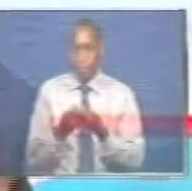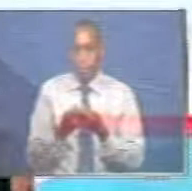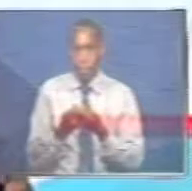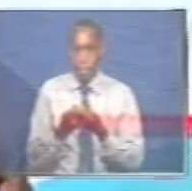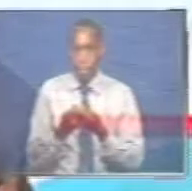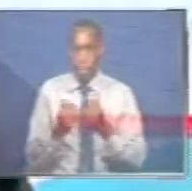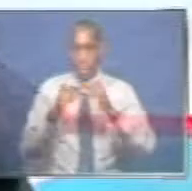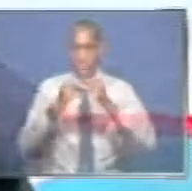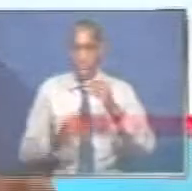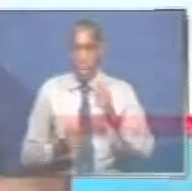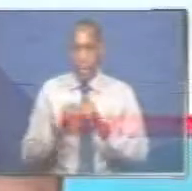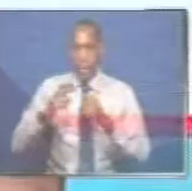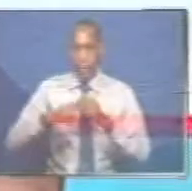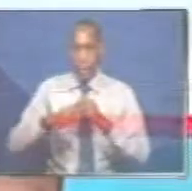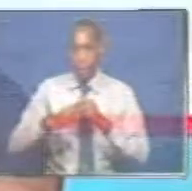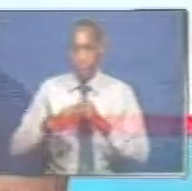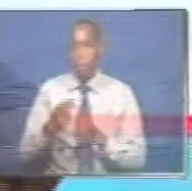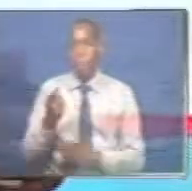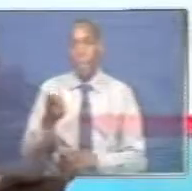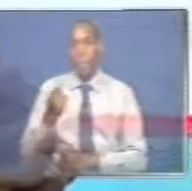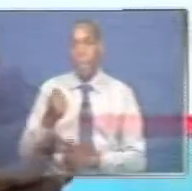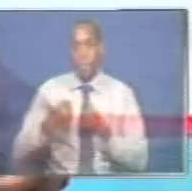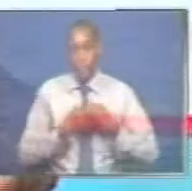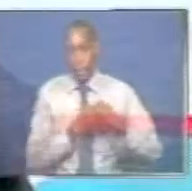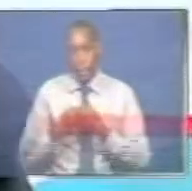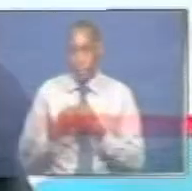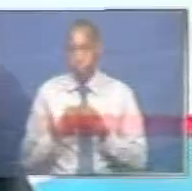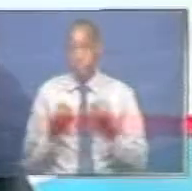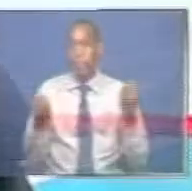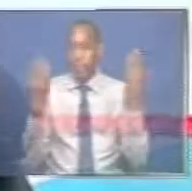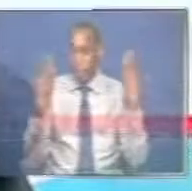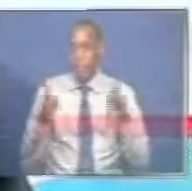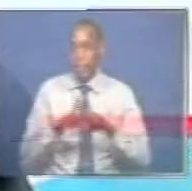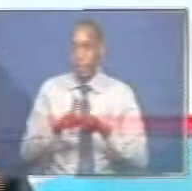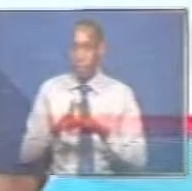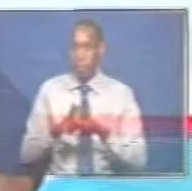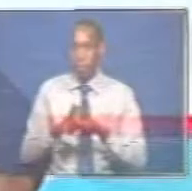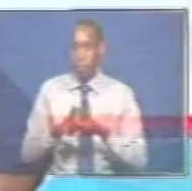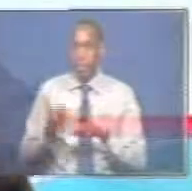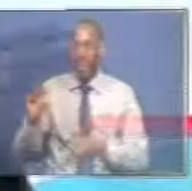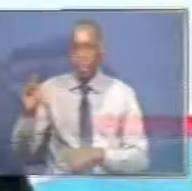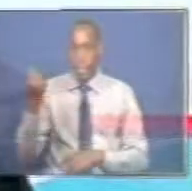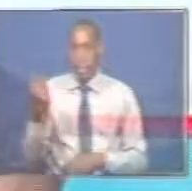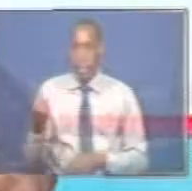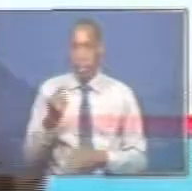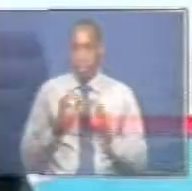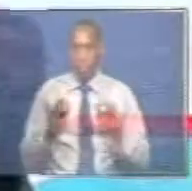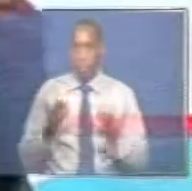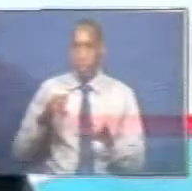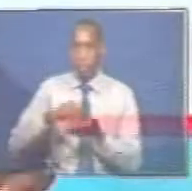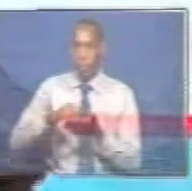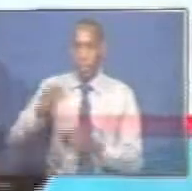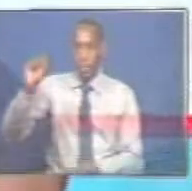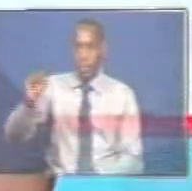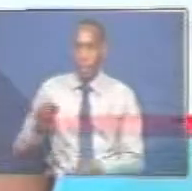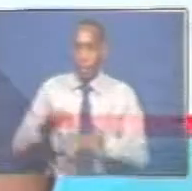under 17 and to its financing. Mm-hmm. And we understand, because it's not about Kenya alone. Apart from South Africa, maybe, and some